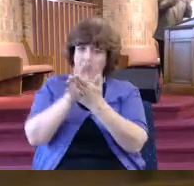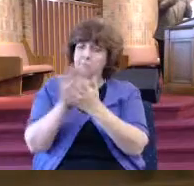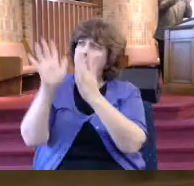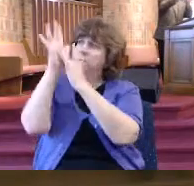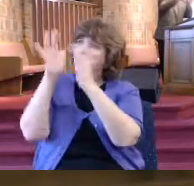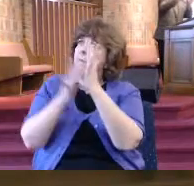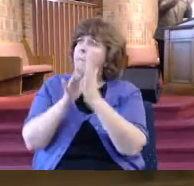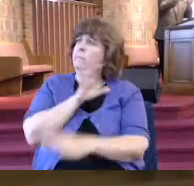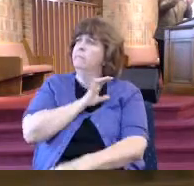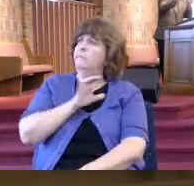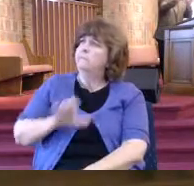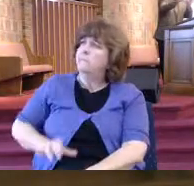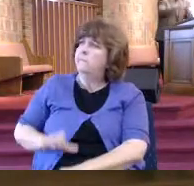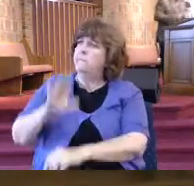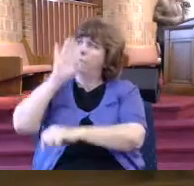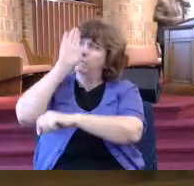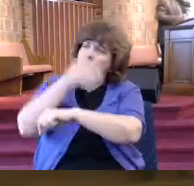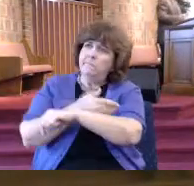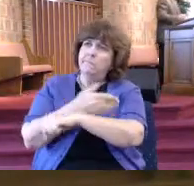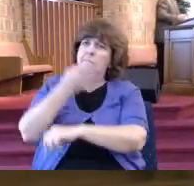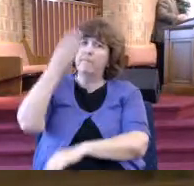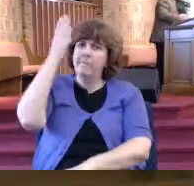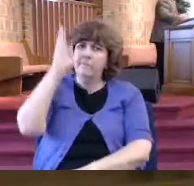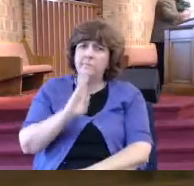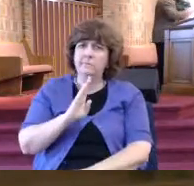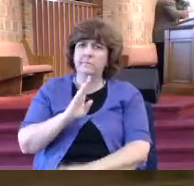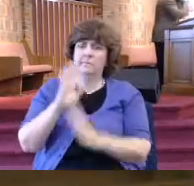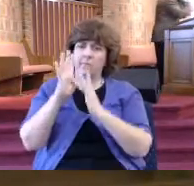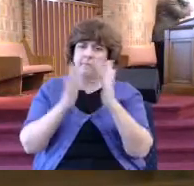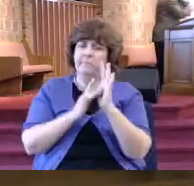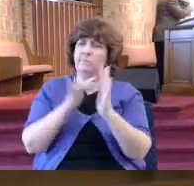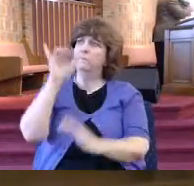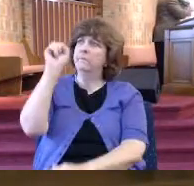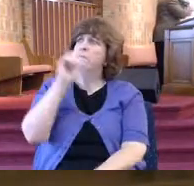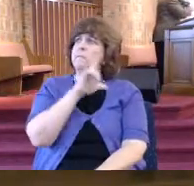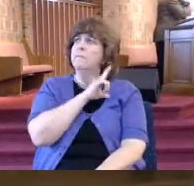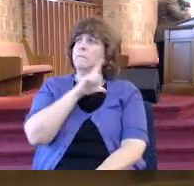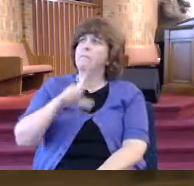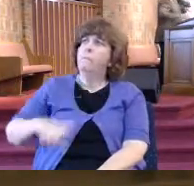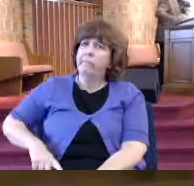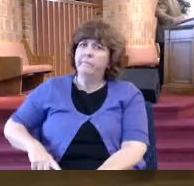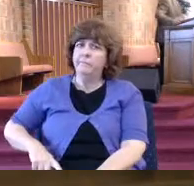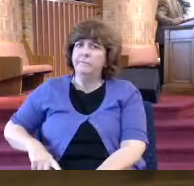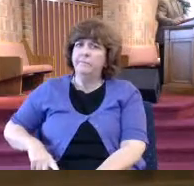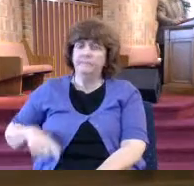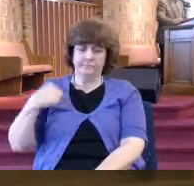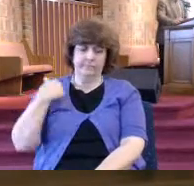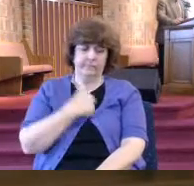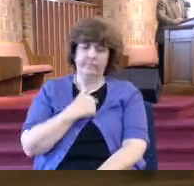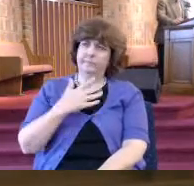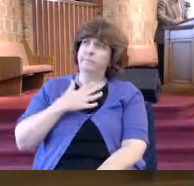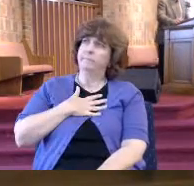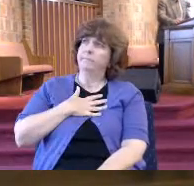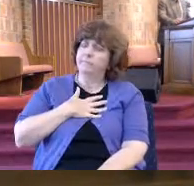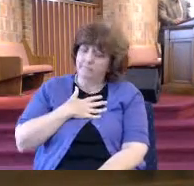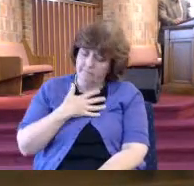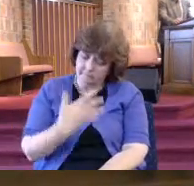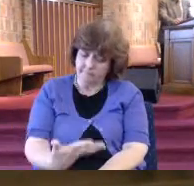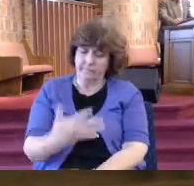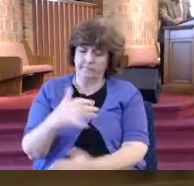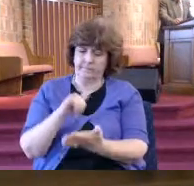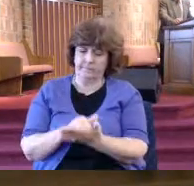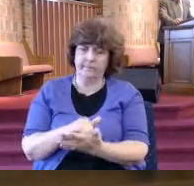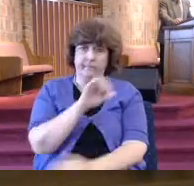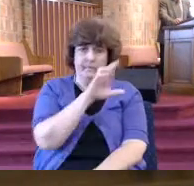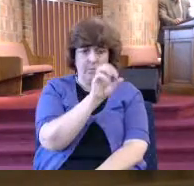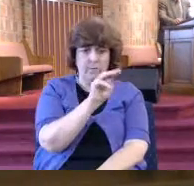and that that Christ is Lord, and that we make a confession of that. In Romans chapter 10, verse 10, with the